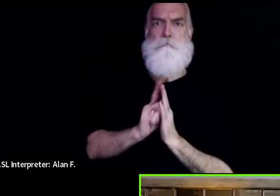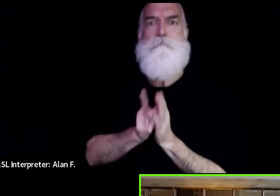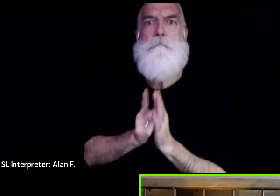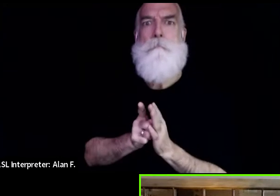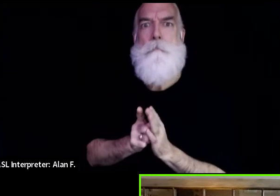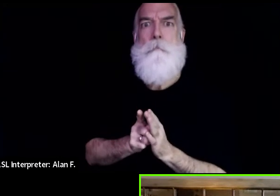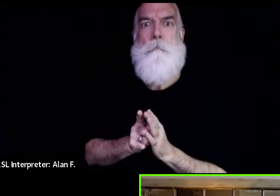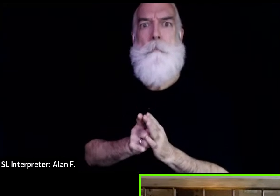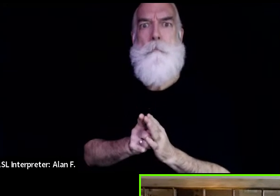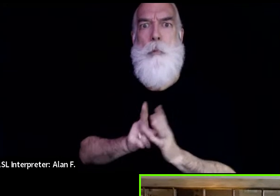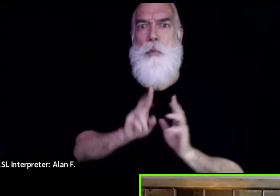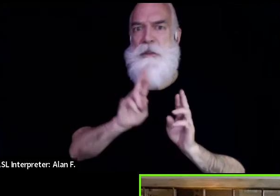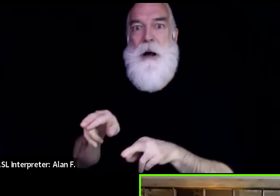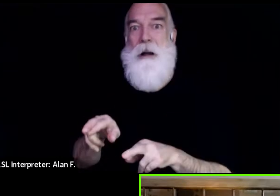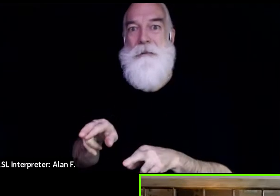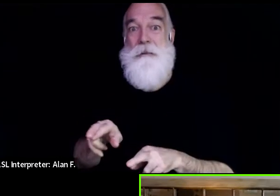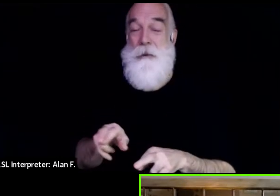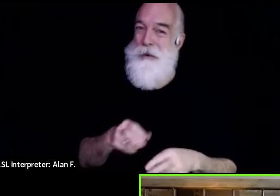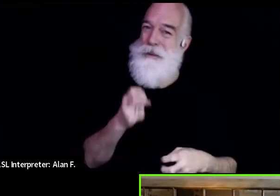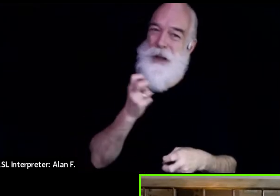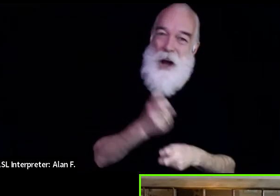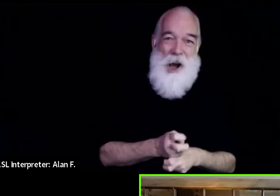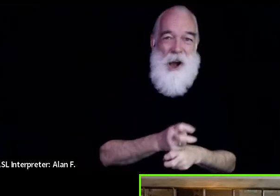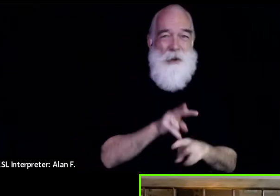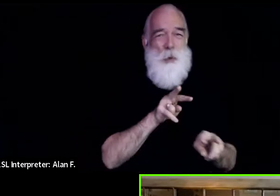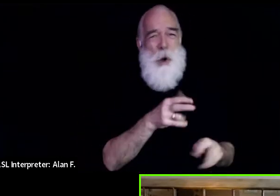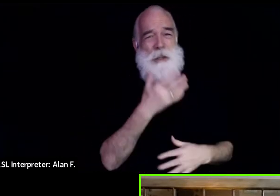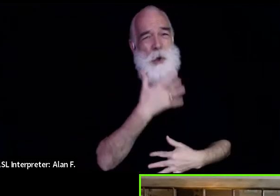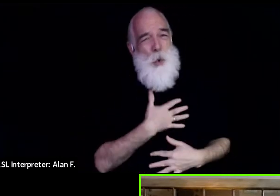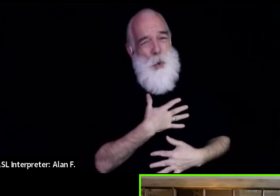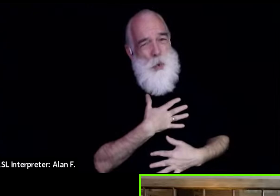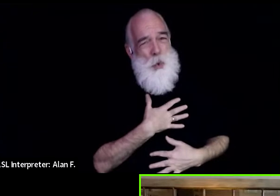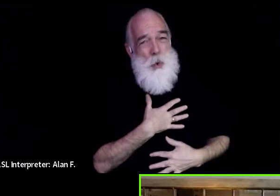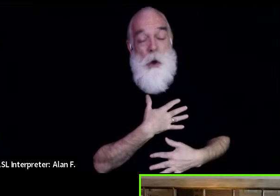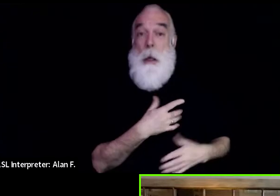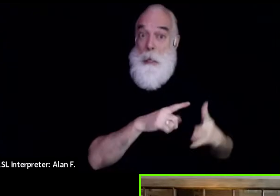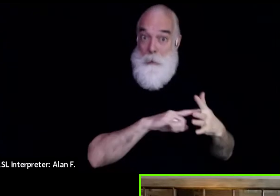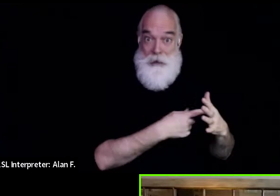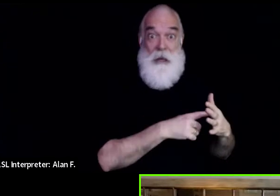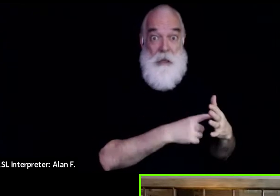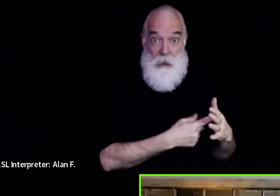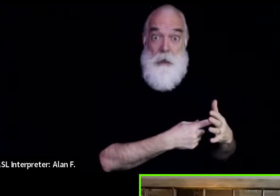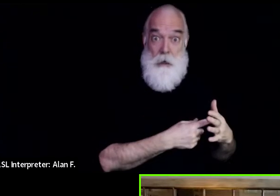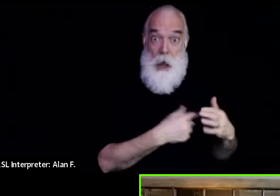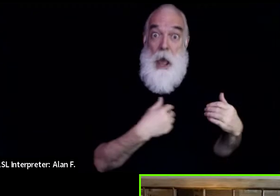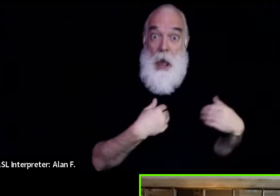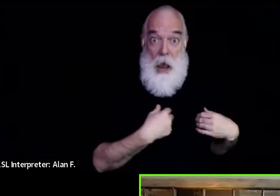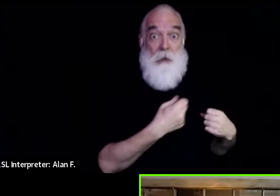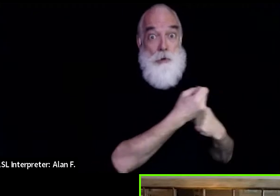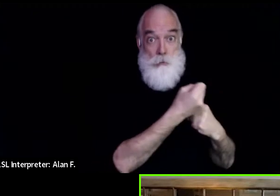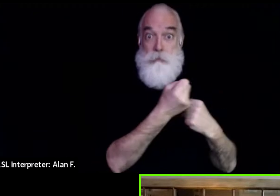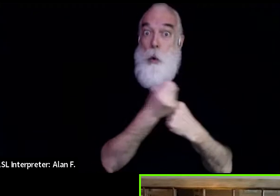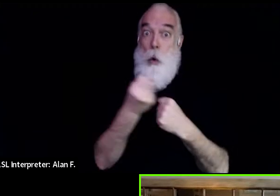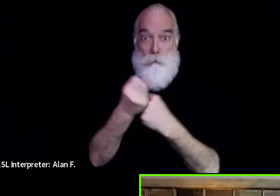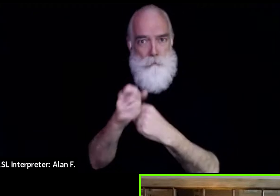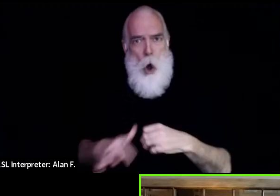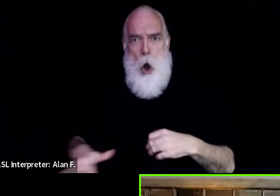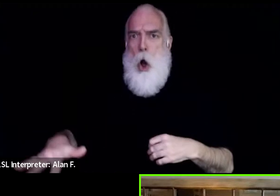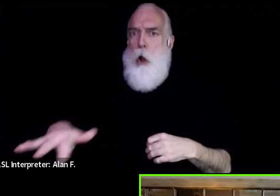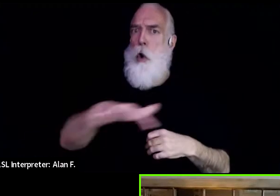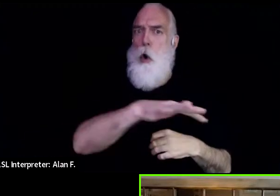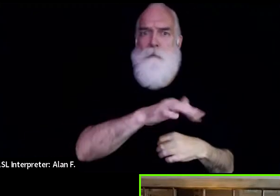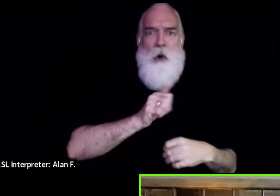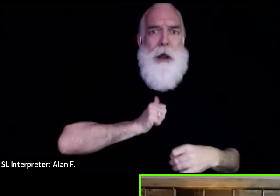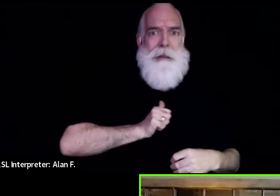term, there was this enormous amount of support all across Atlanta and across the country for